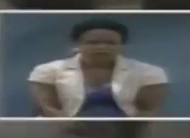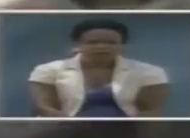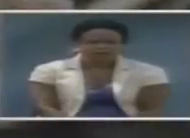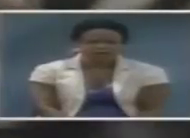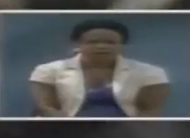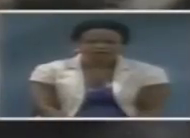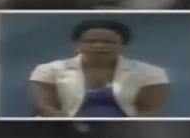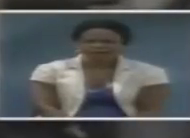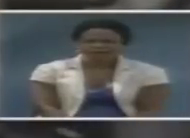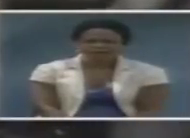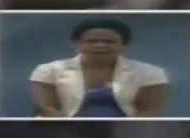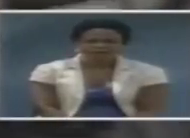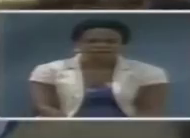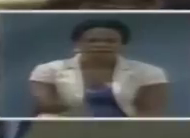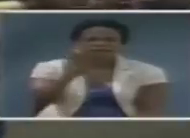Mr. Speaker.